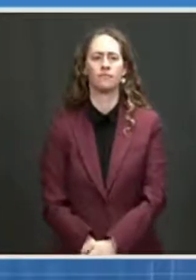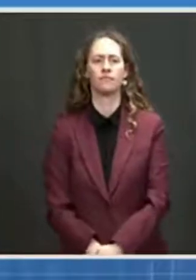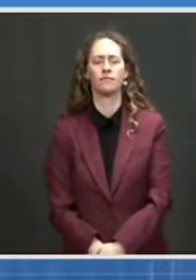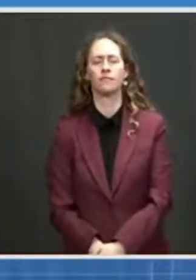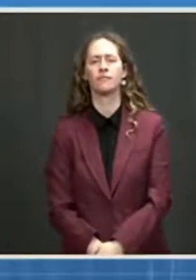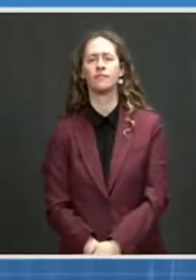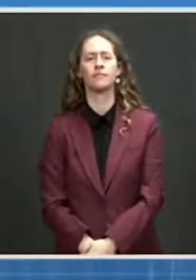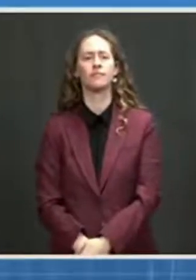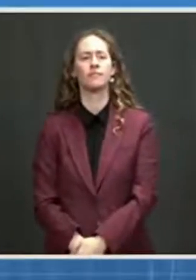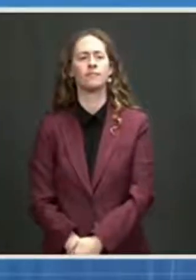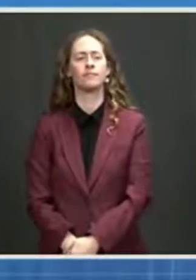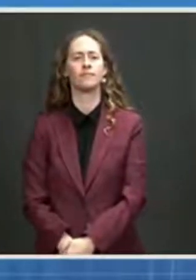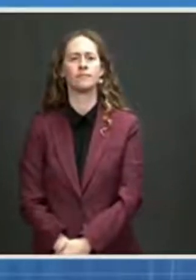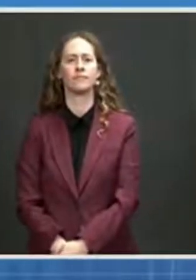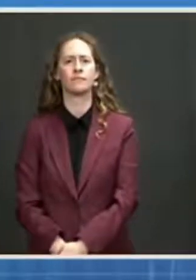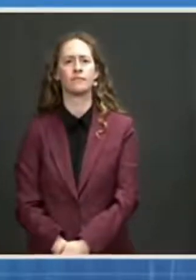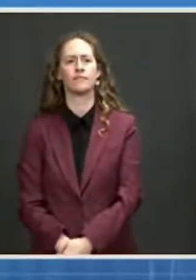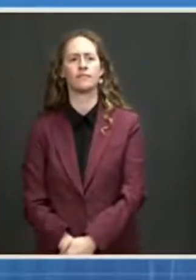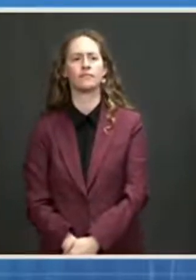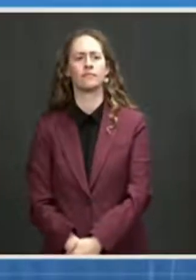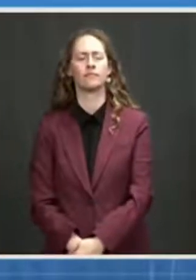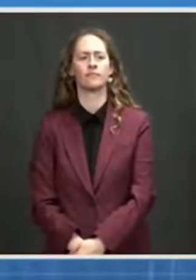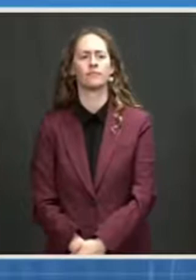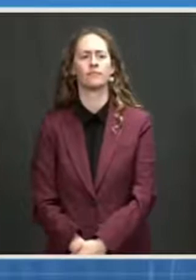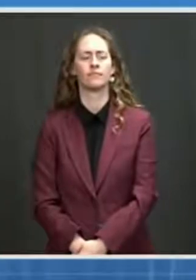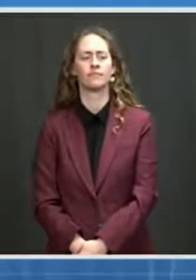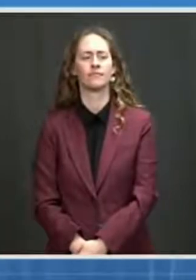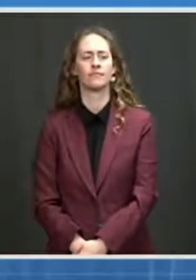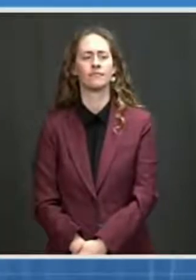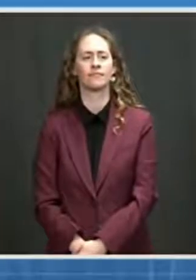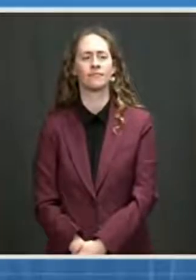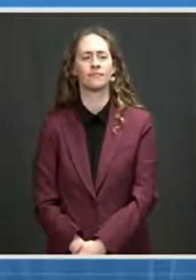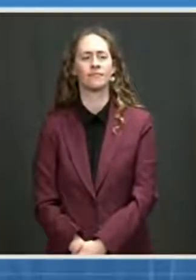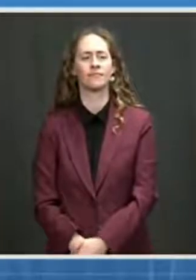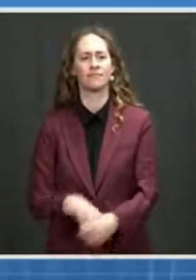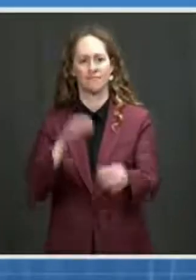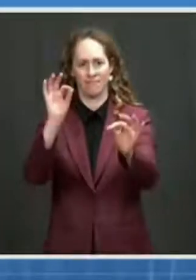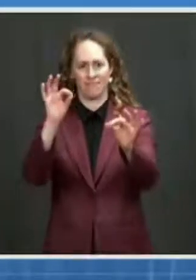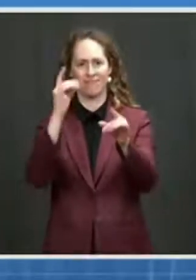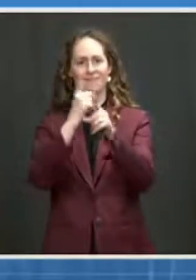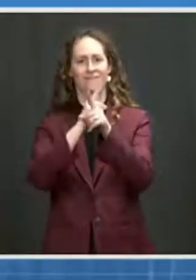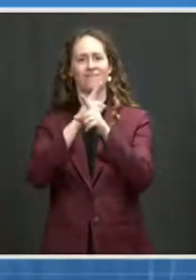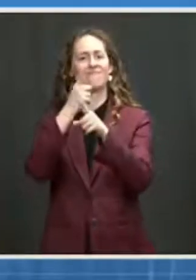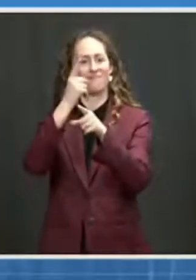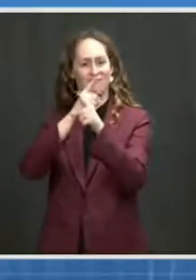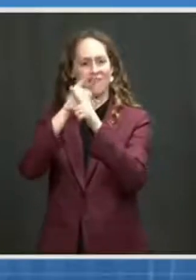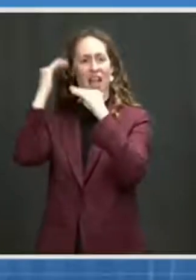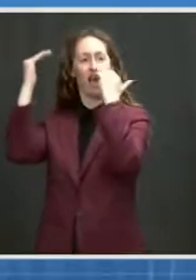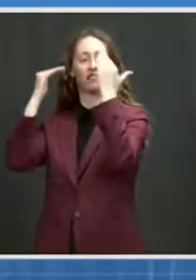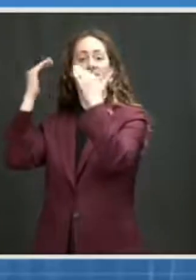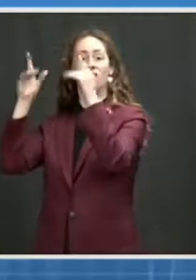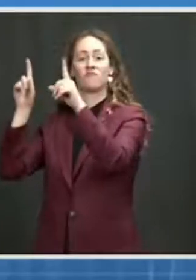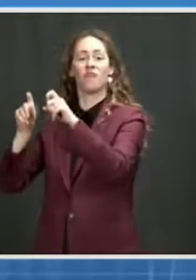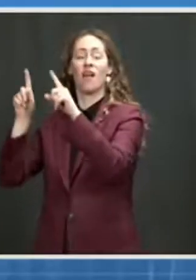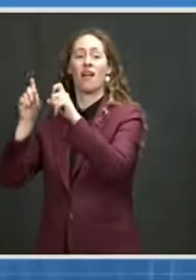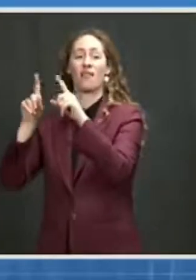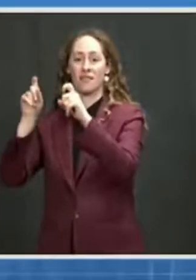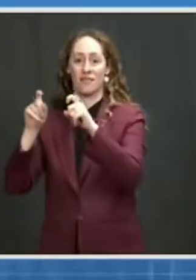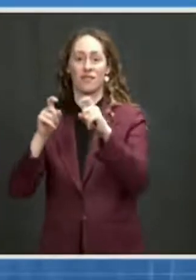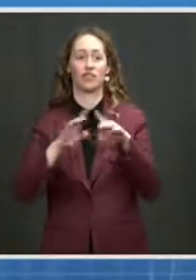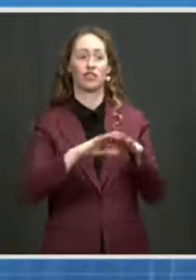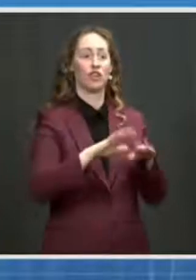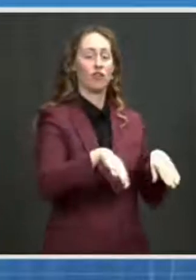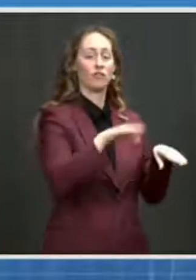idea of when you're going from an adult trial with adult doses We do standard, this isn't